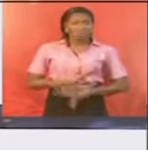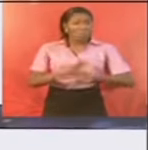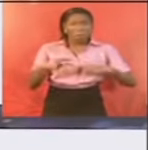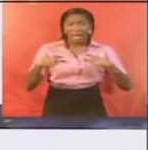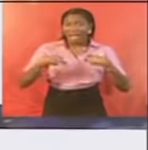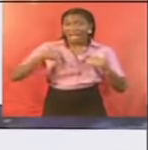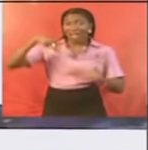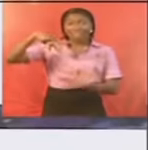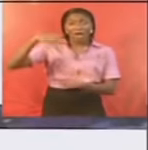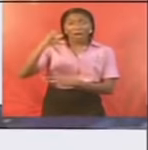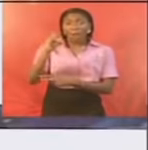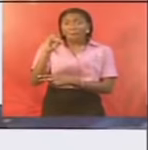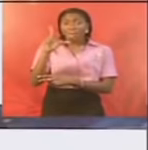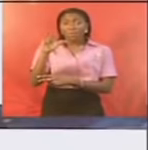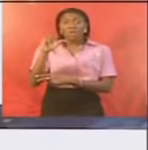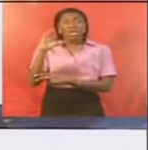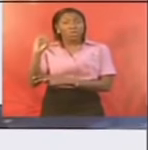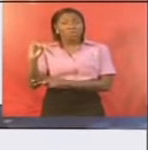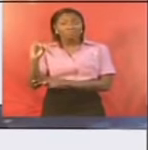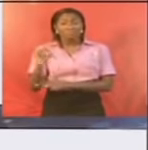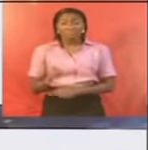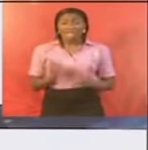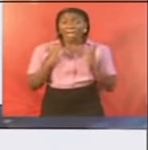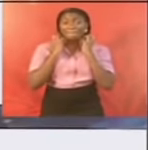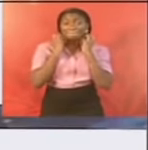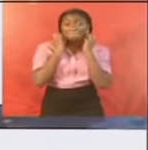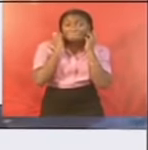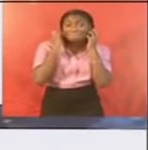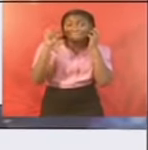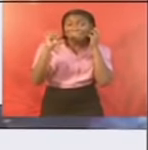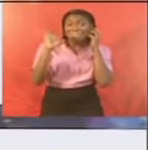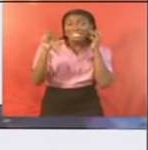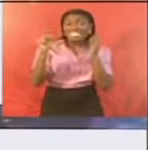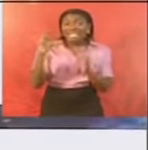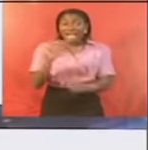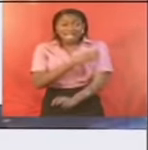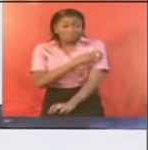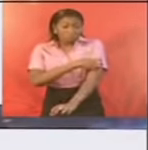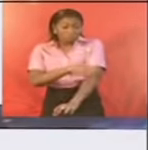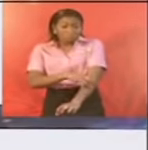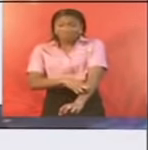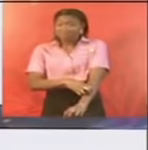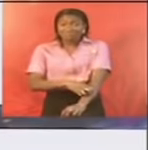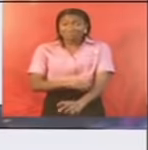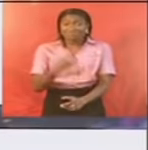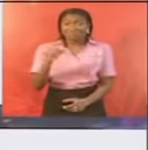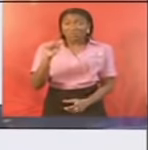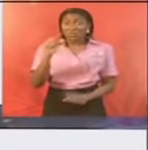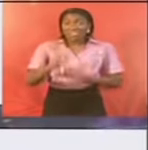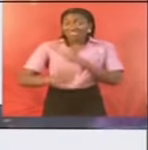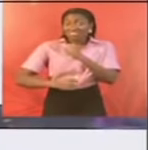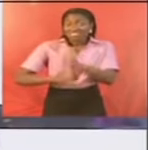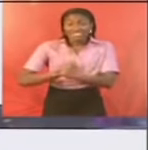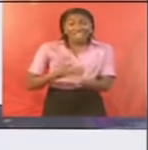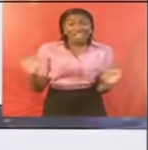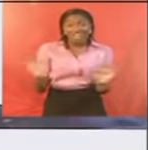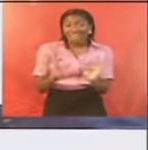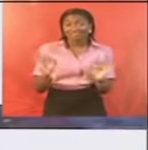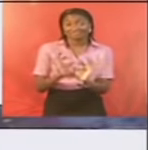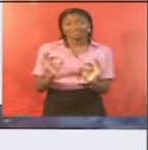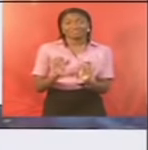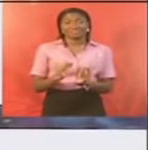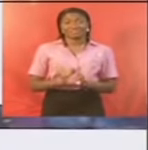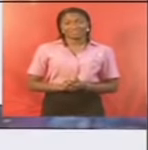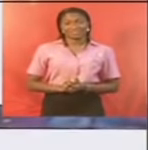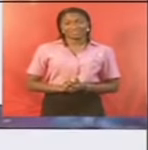or measles for over 2 decades. Our statistics have shown that it is working in Trinidad and Tobago. We do have an issue